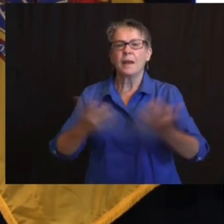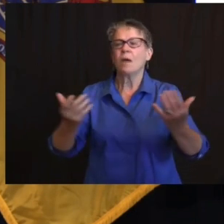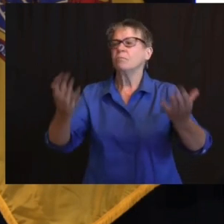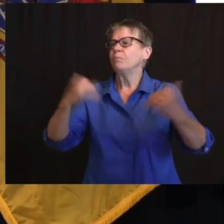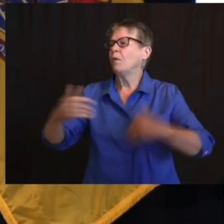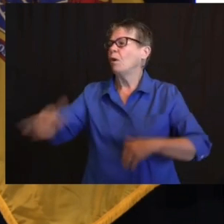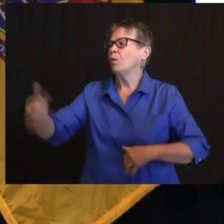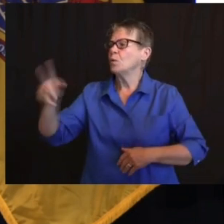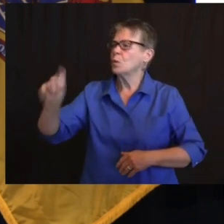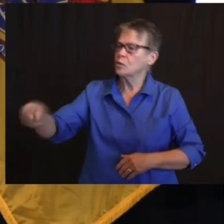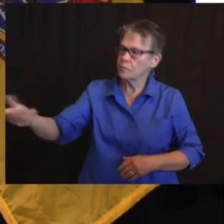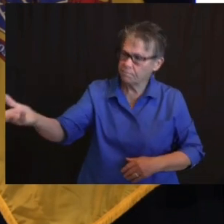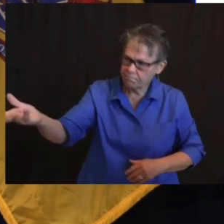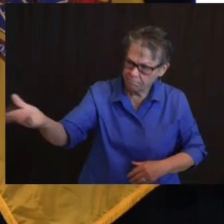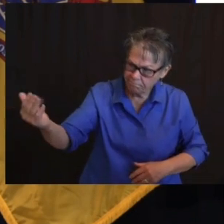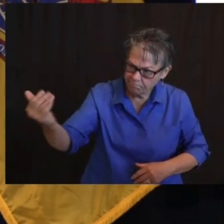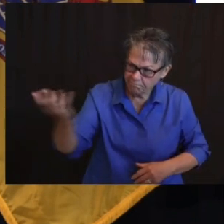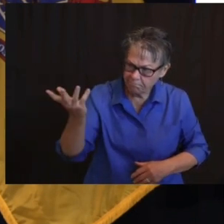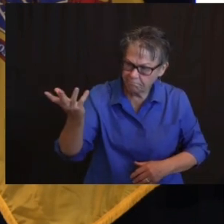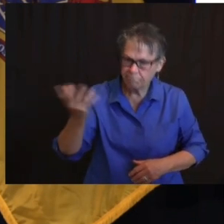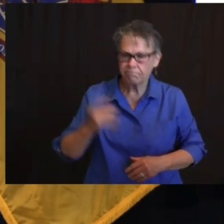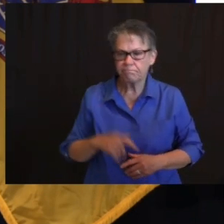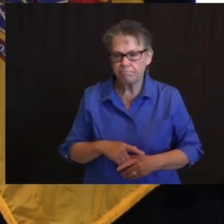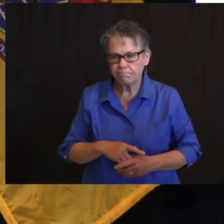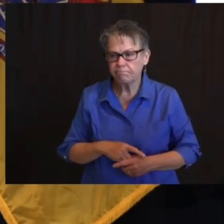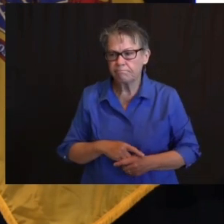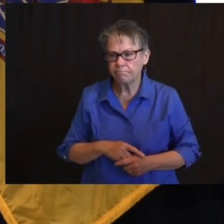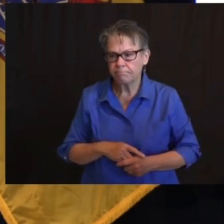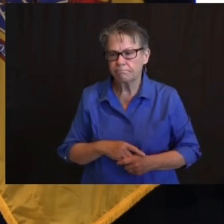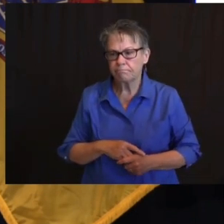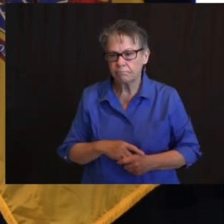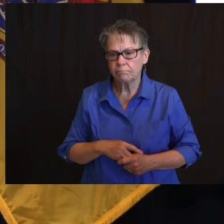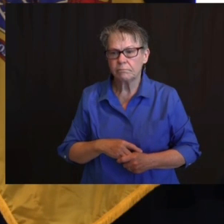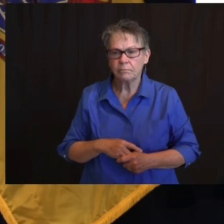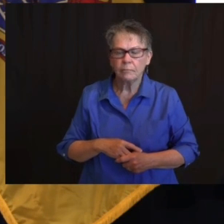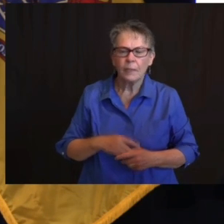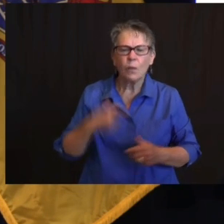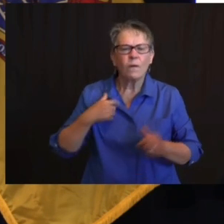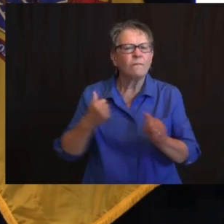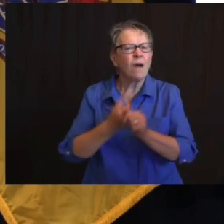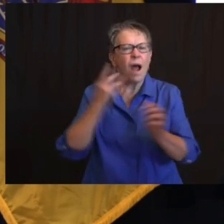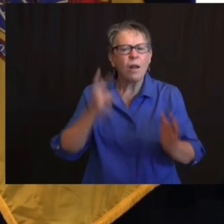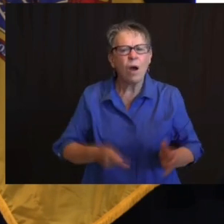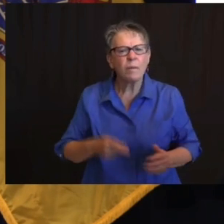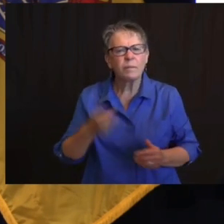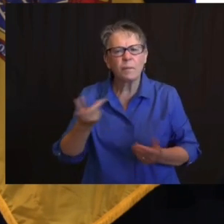Please. Just a quick follow-up. Governor Cuomo said that folks who